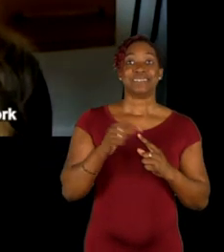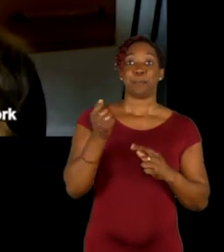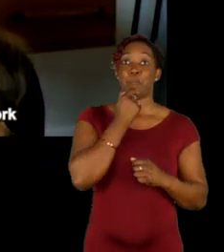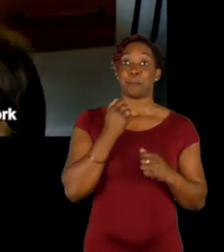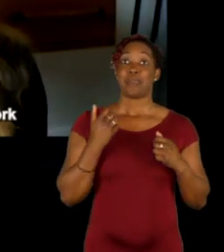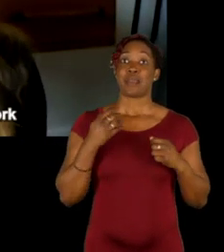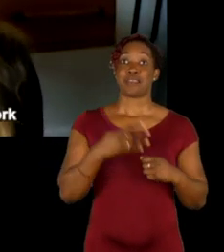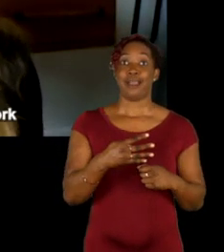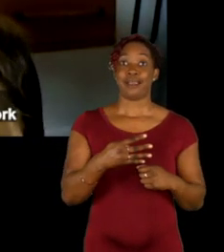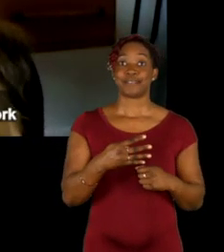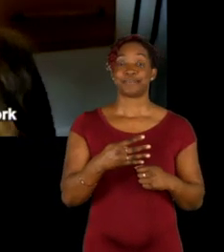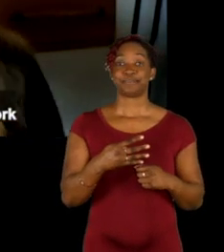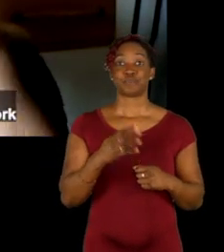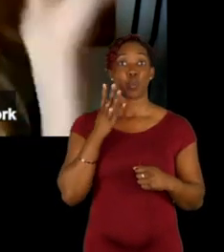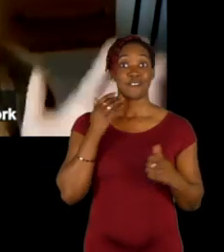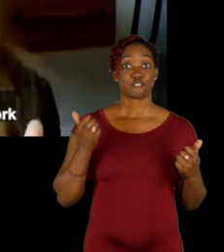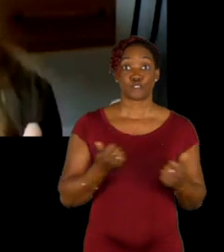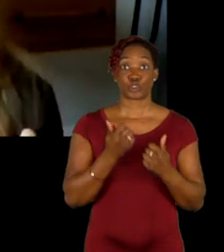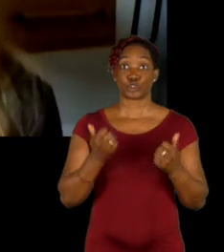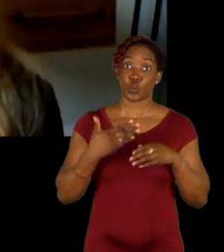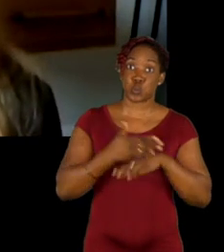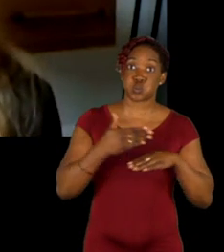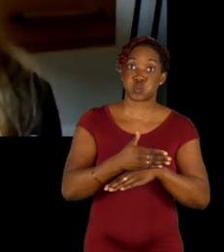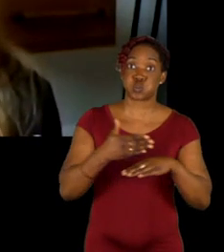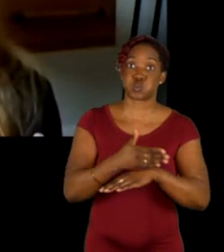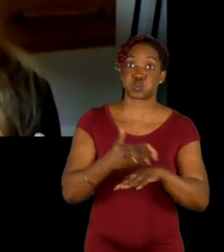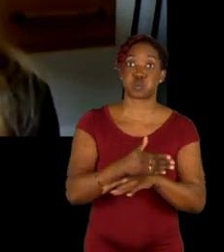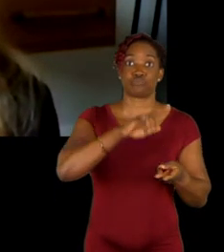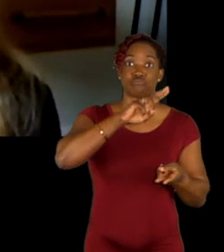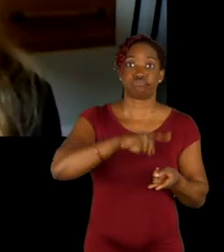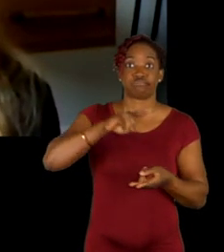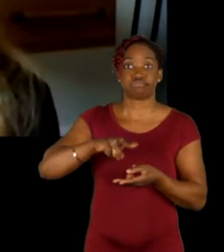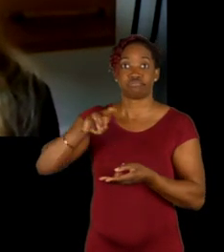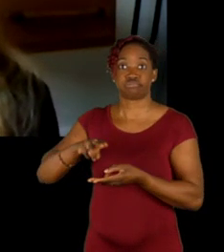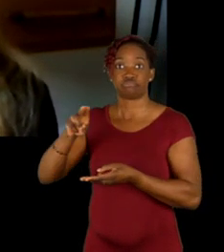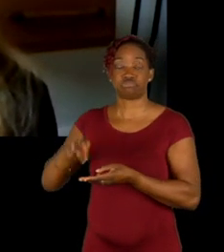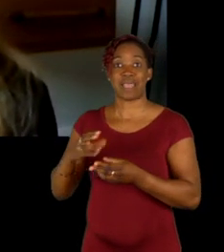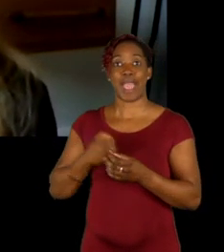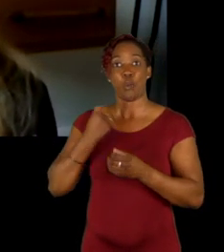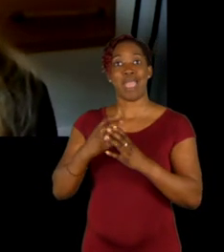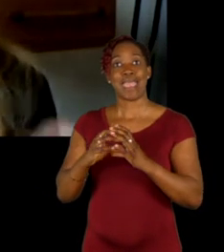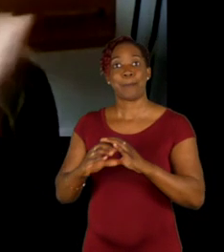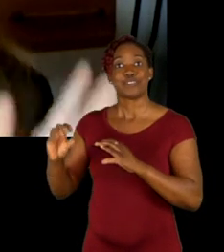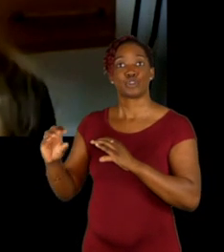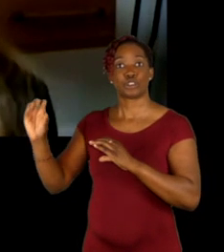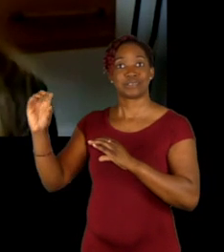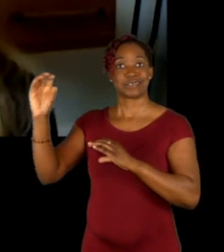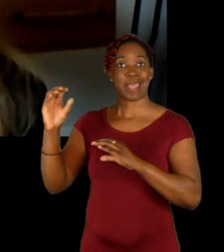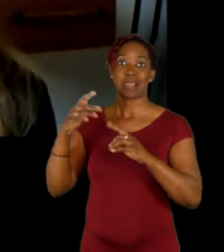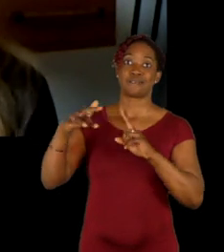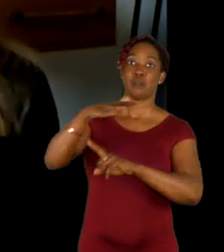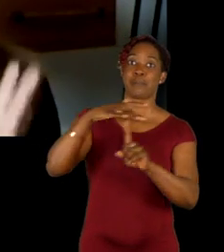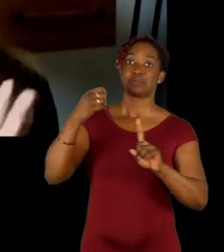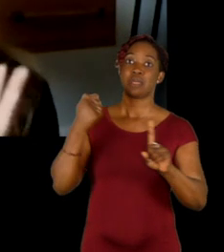is once we've done all the good work on reducing our emissions and our environmental impact of